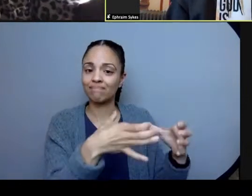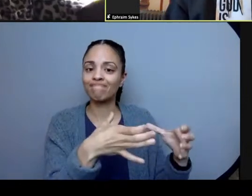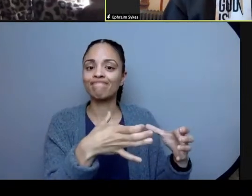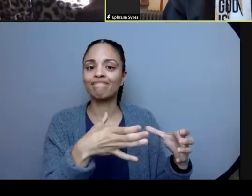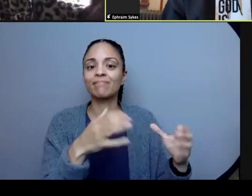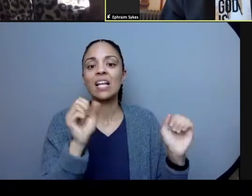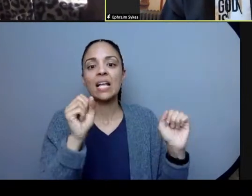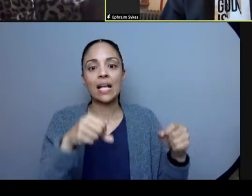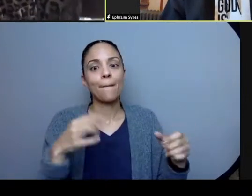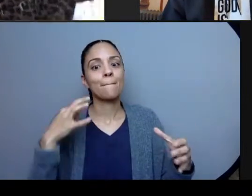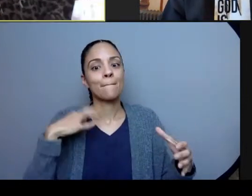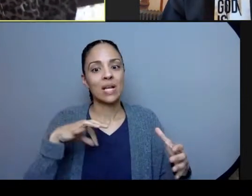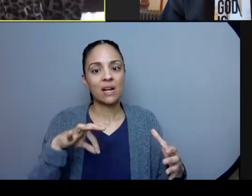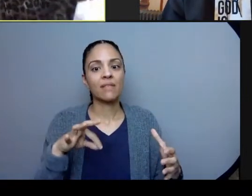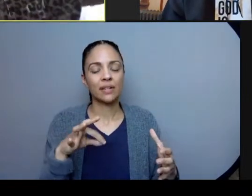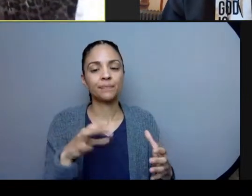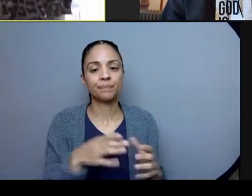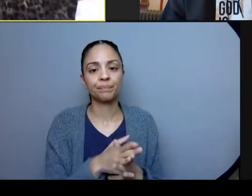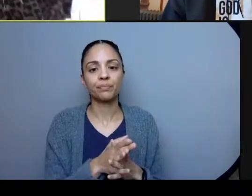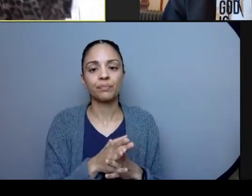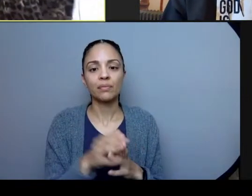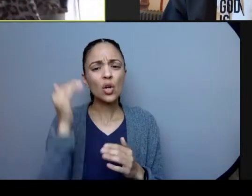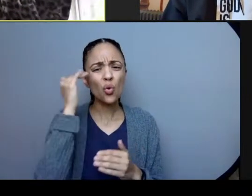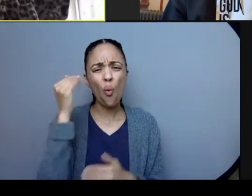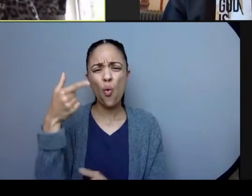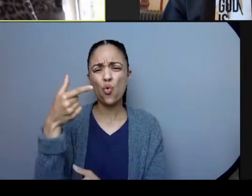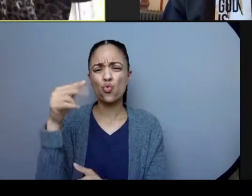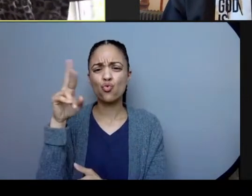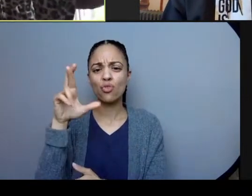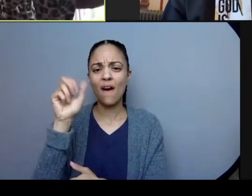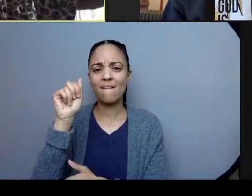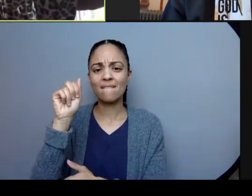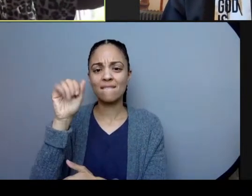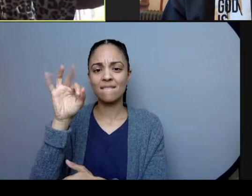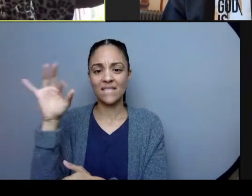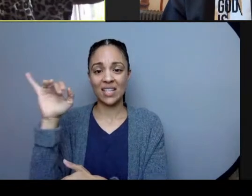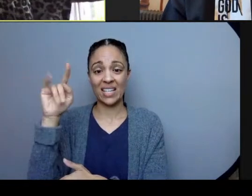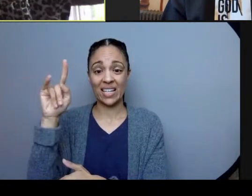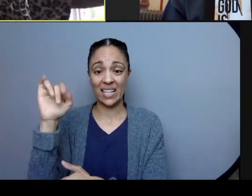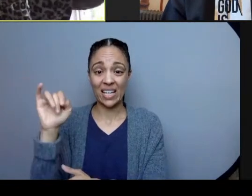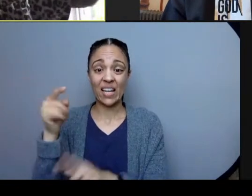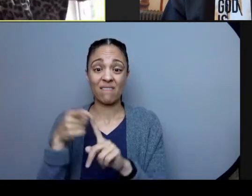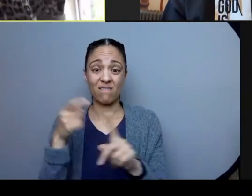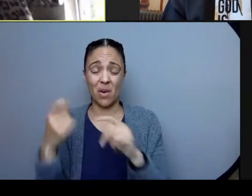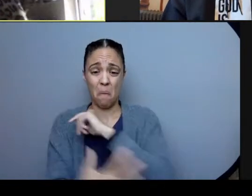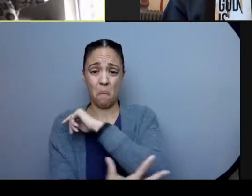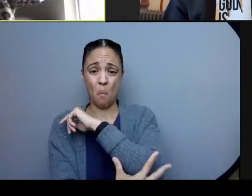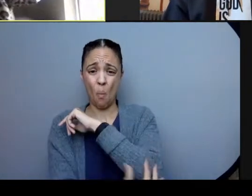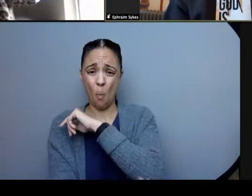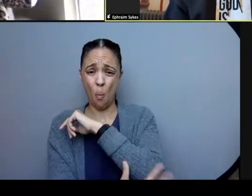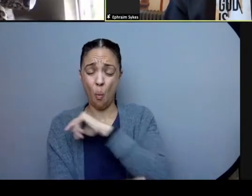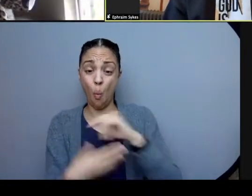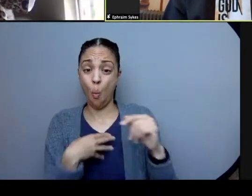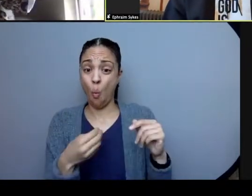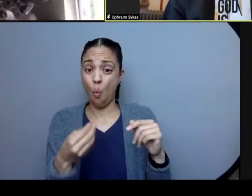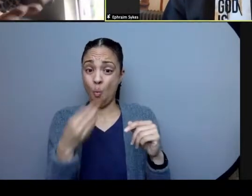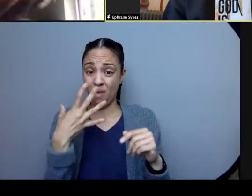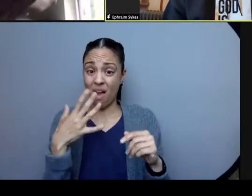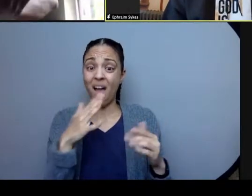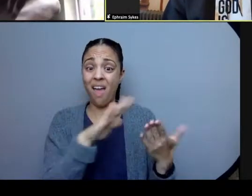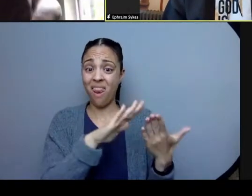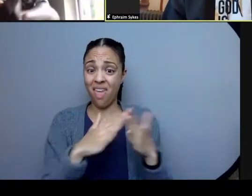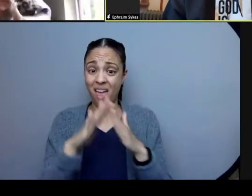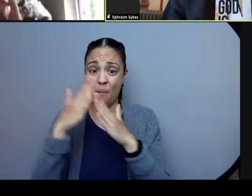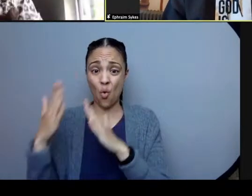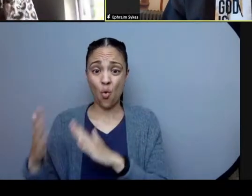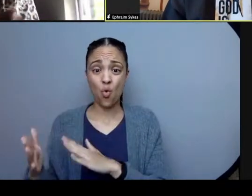graffiti was the poor white, was what came from the poor white neighborhoods. We adapted it and it became a part of the